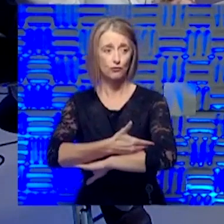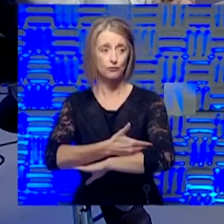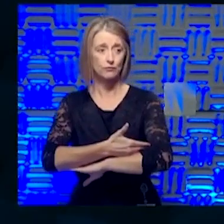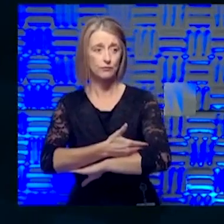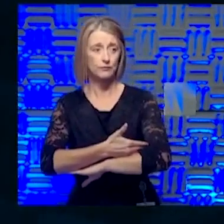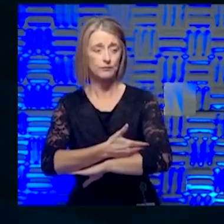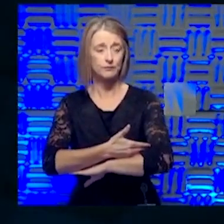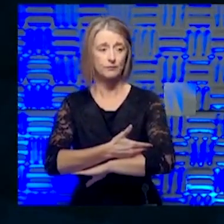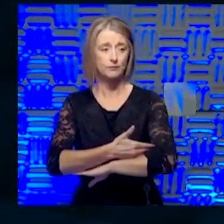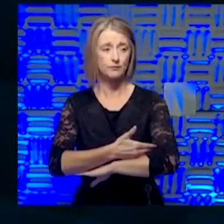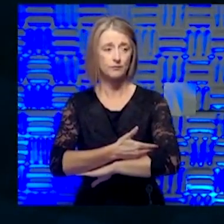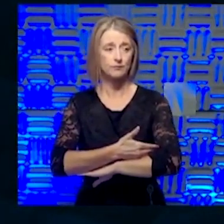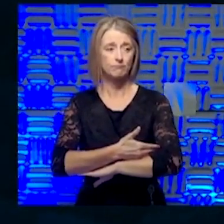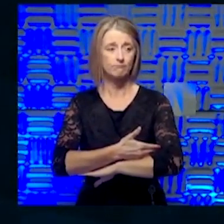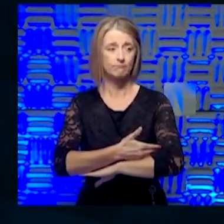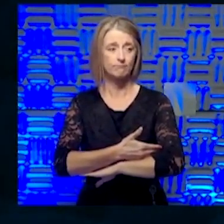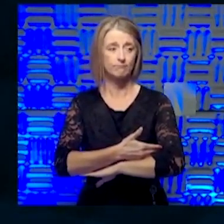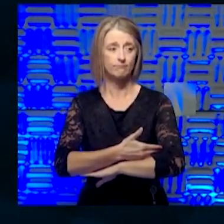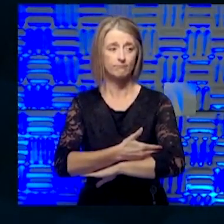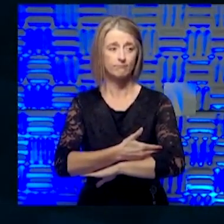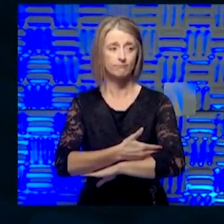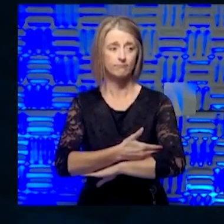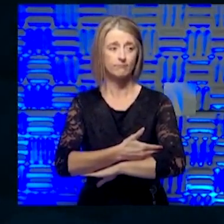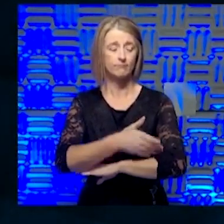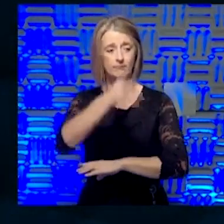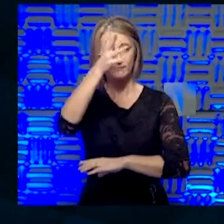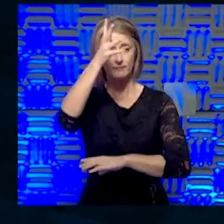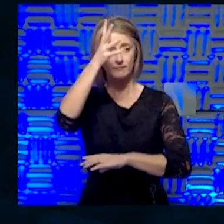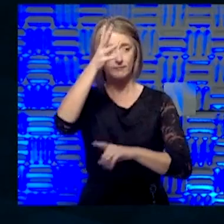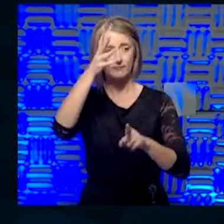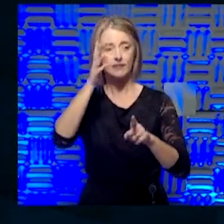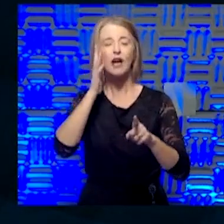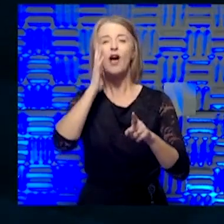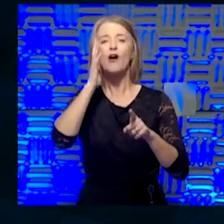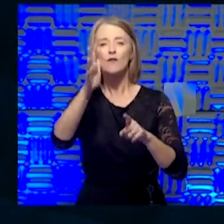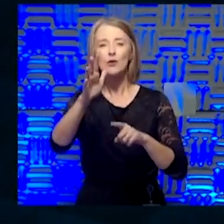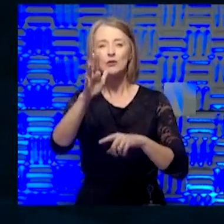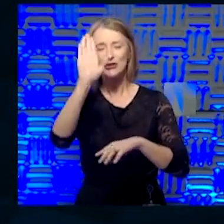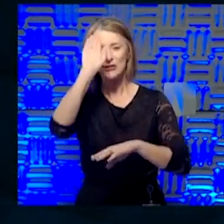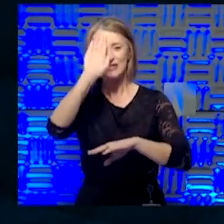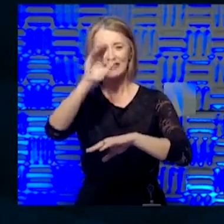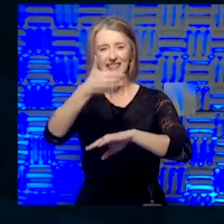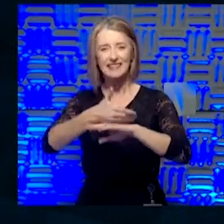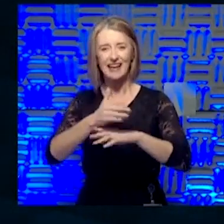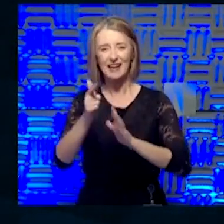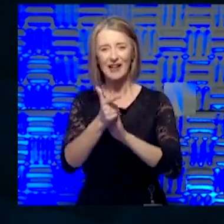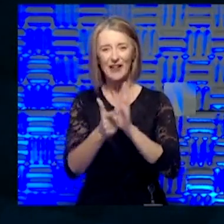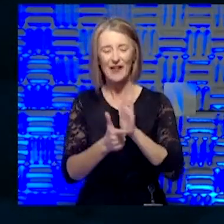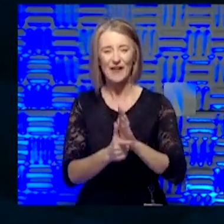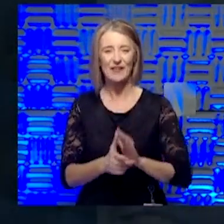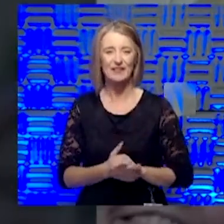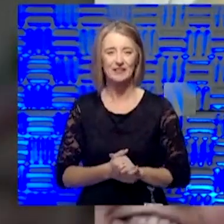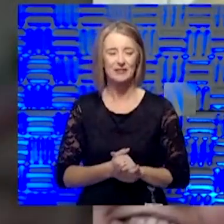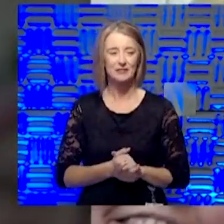That gentleman in the picture is our future son-in-law. they were supposed to